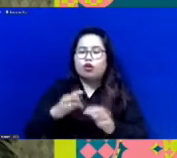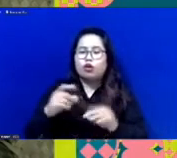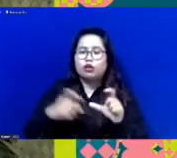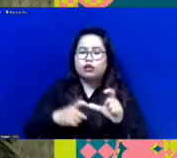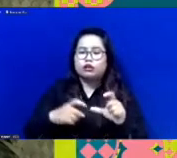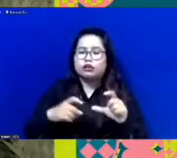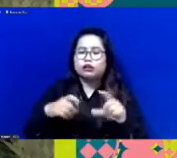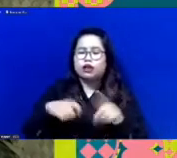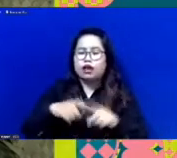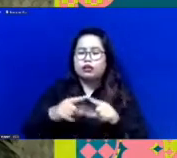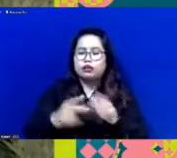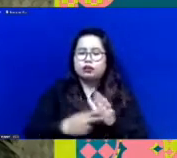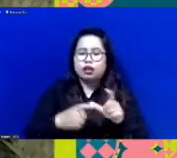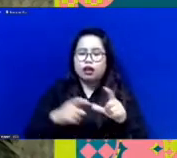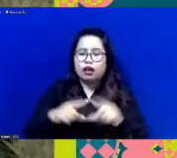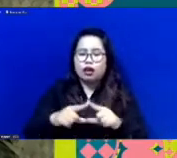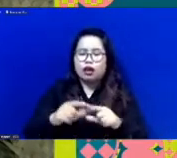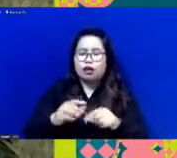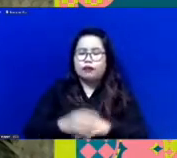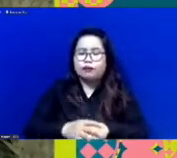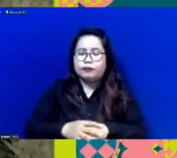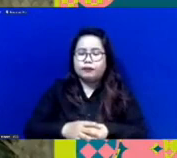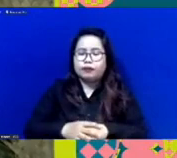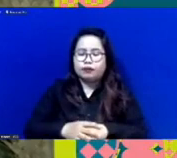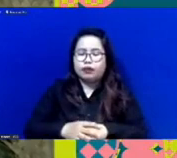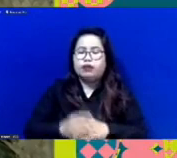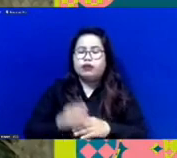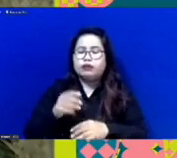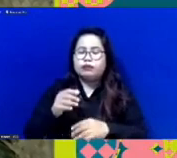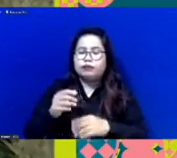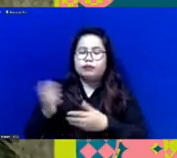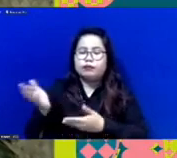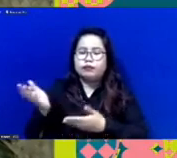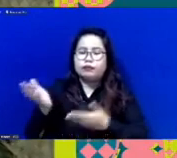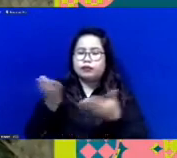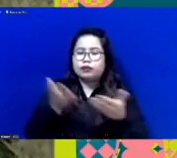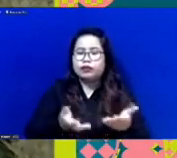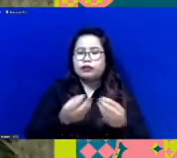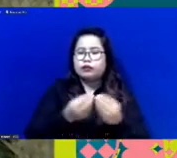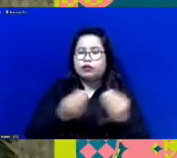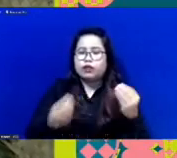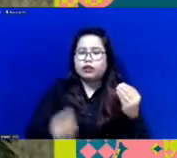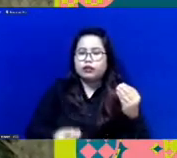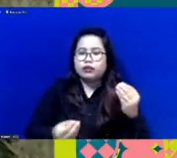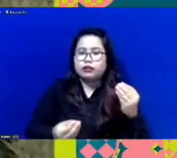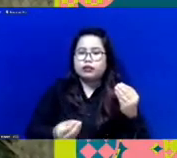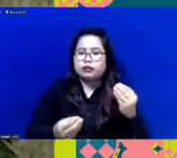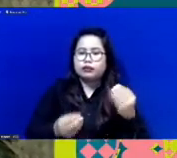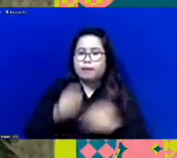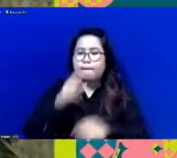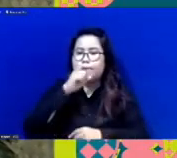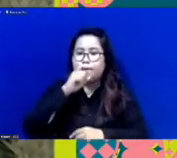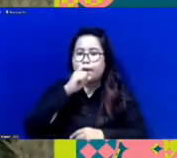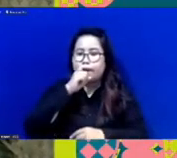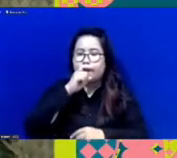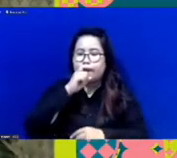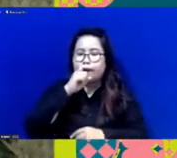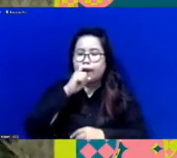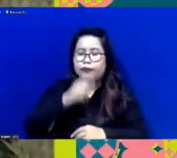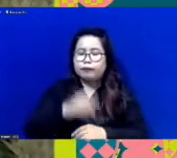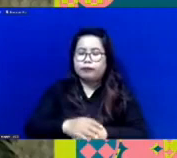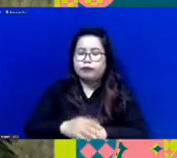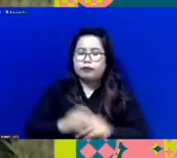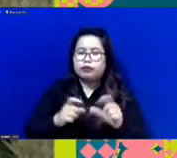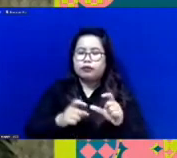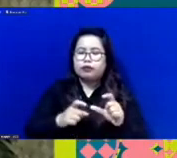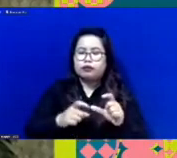MA, whom will be represented by Bapak Schneider CH Siahaan,